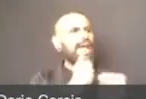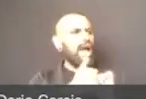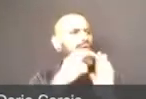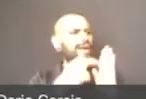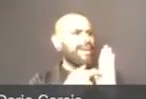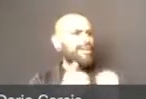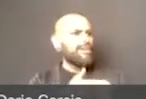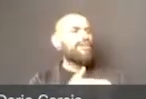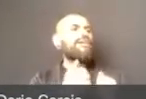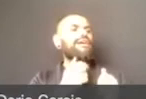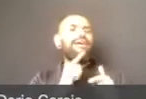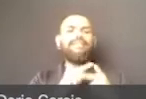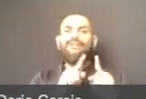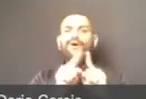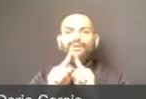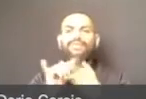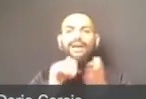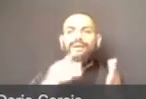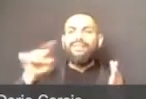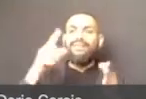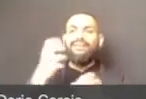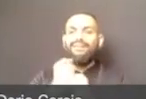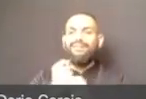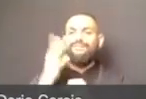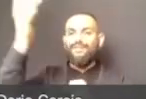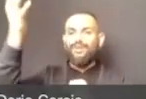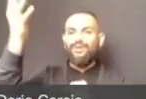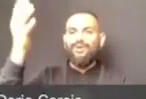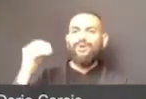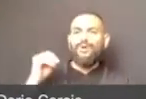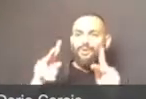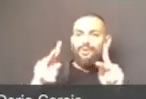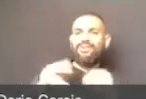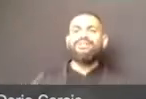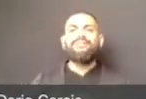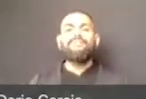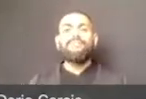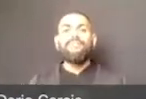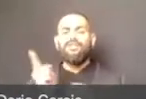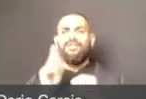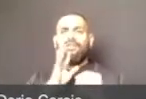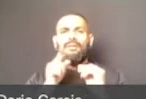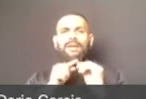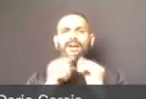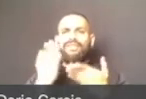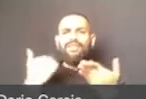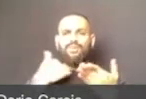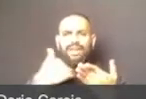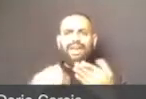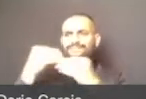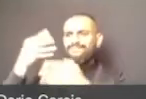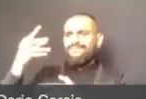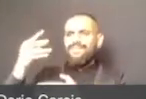be receiving future bid opportunities? Speaking of just the things that we've got in the queue